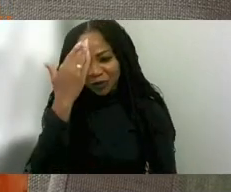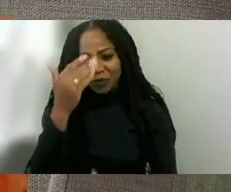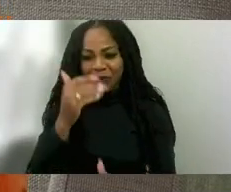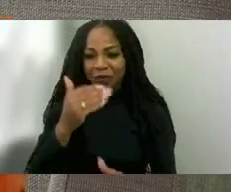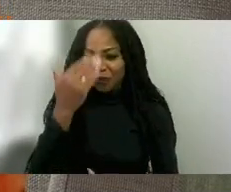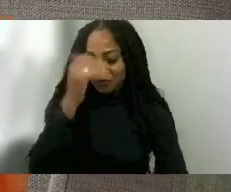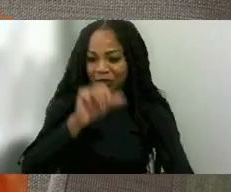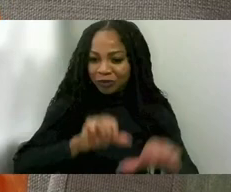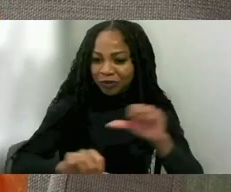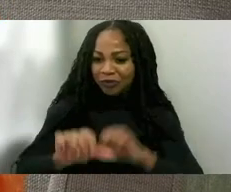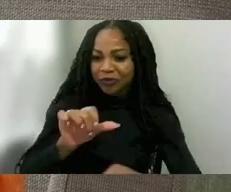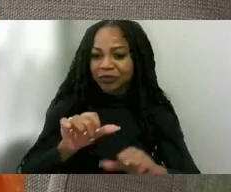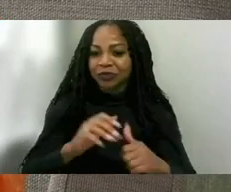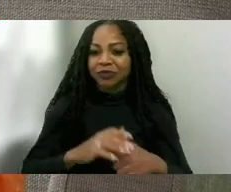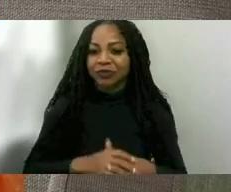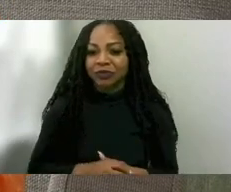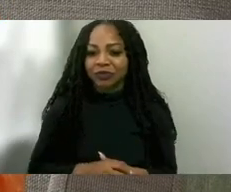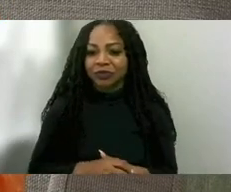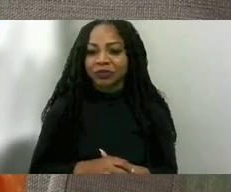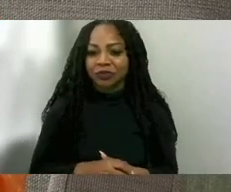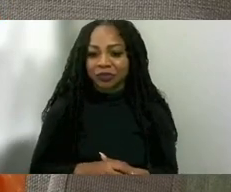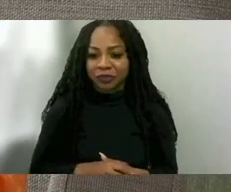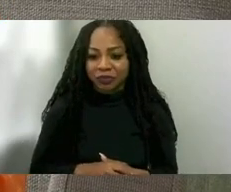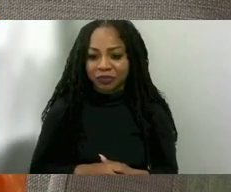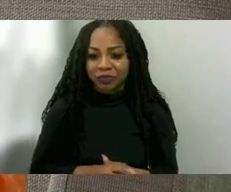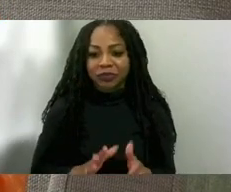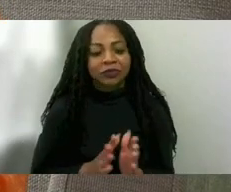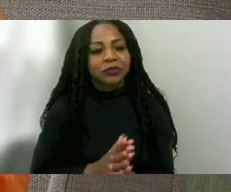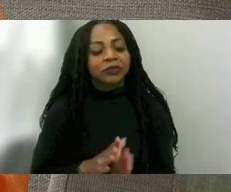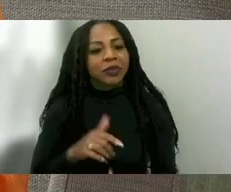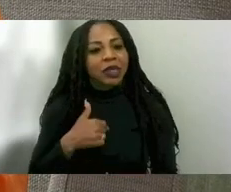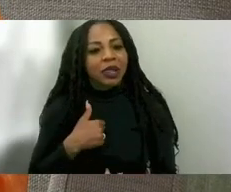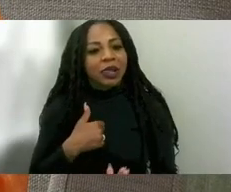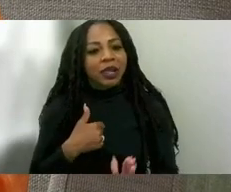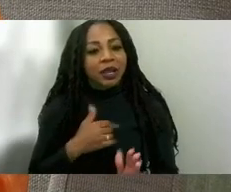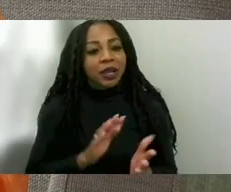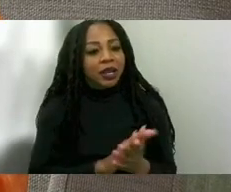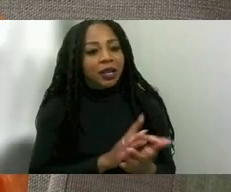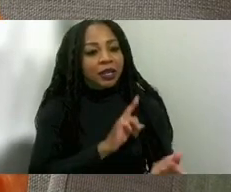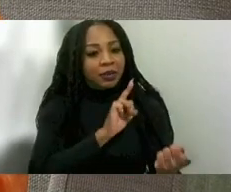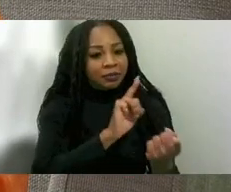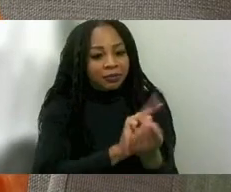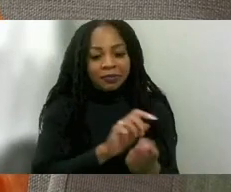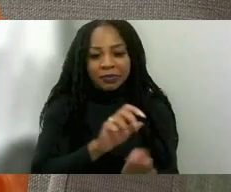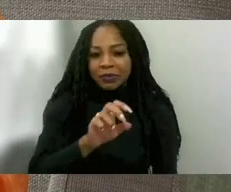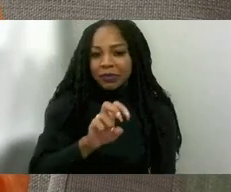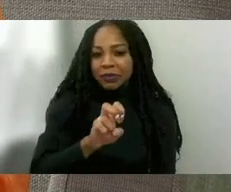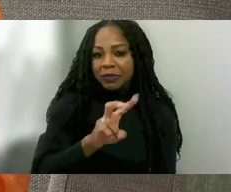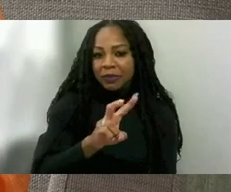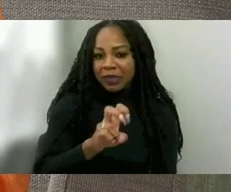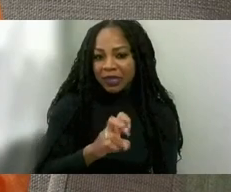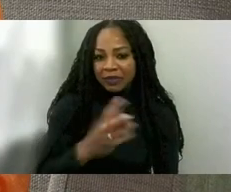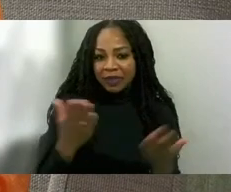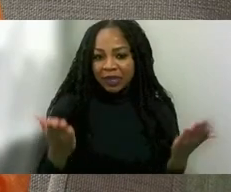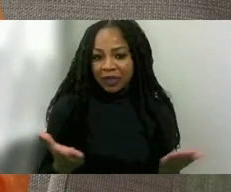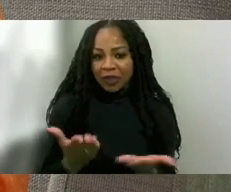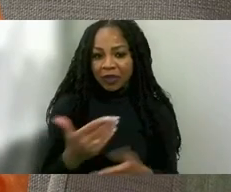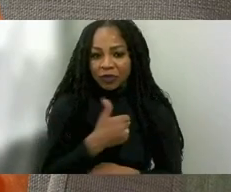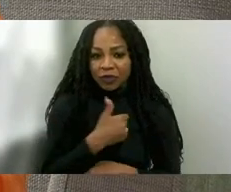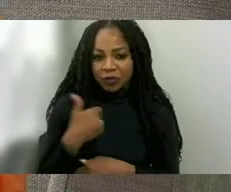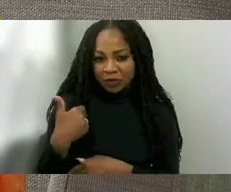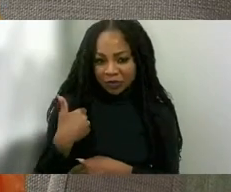important. I began to know Eve through the community here in Toronto, in